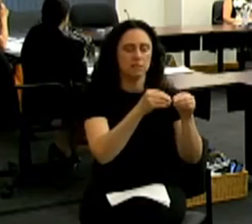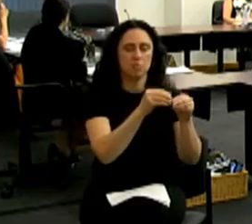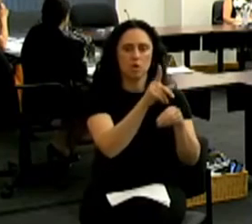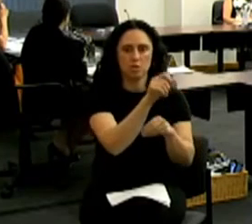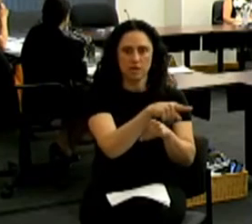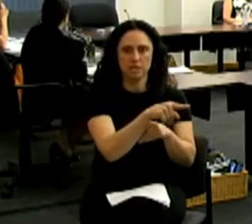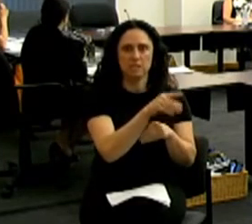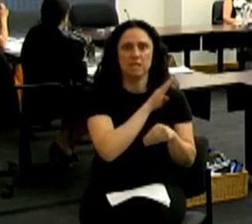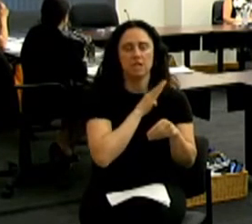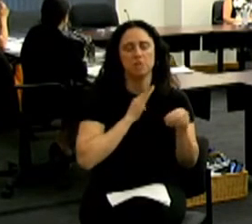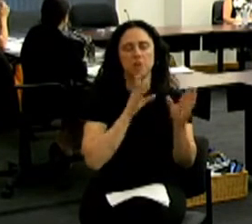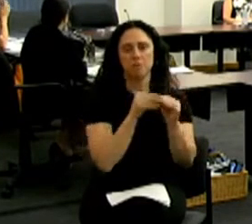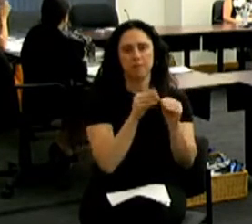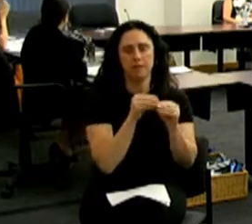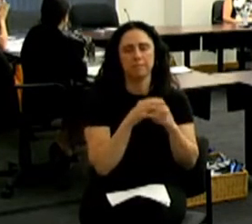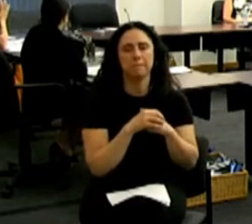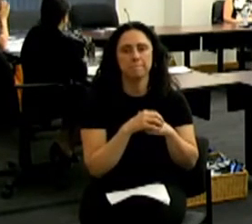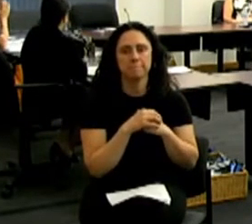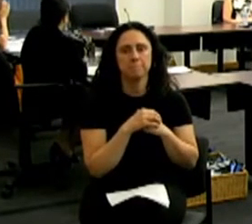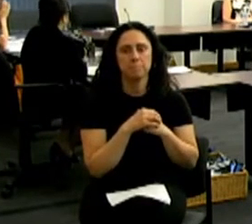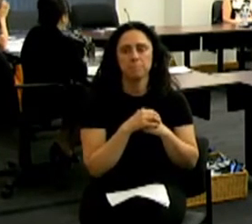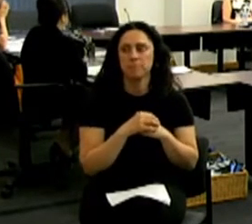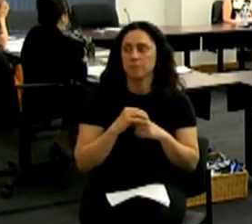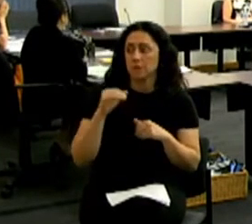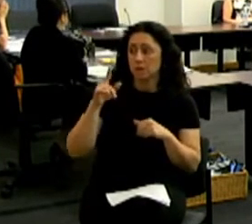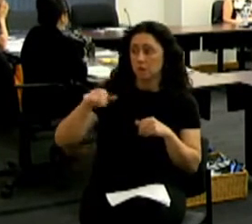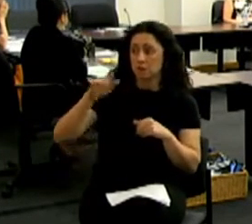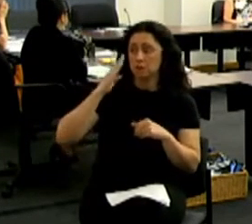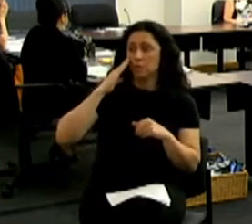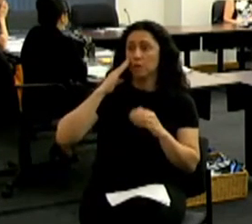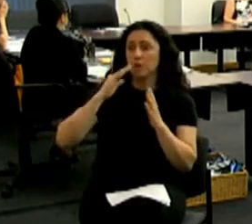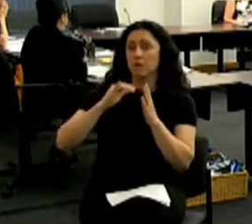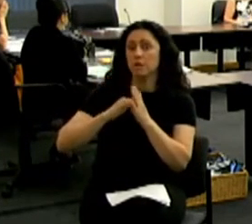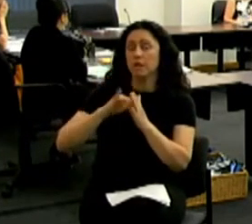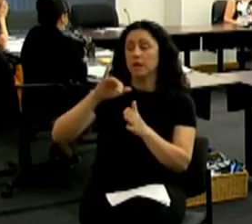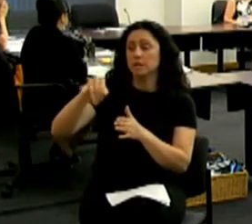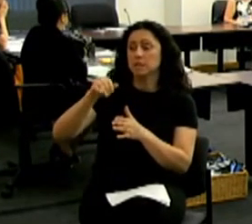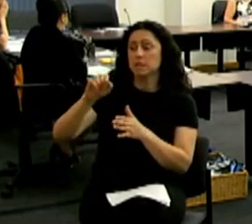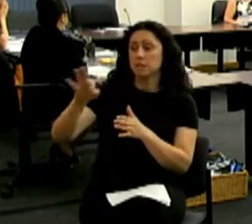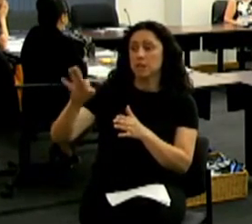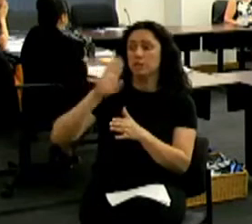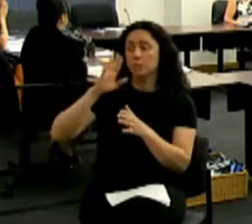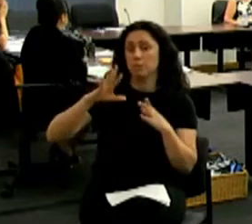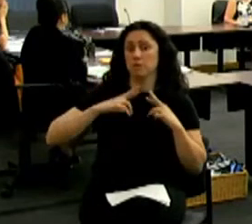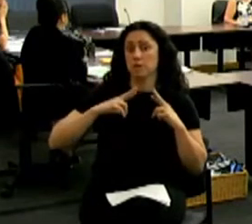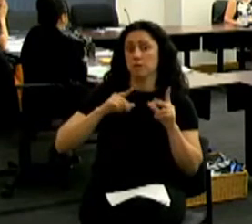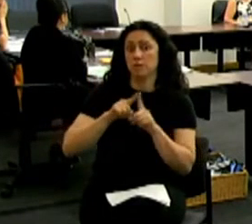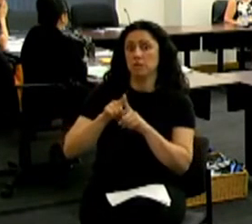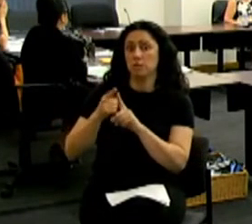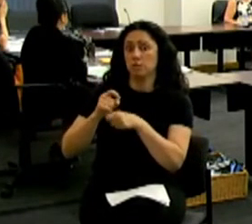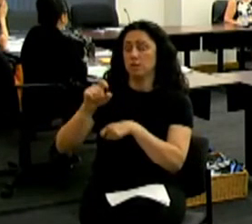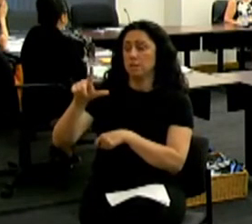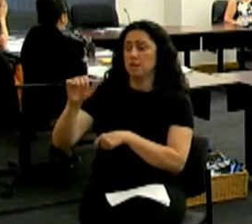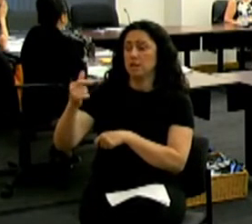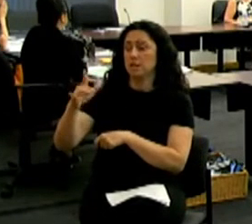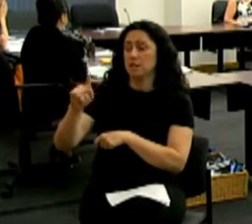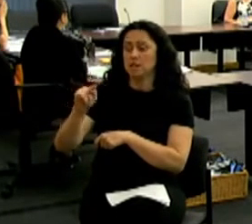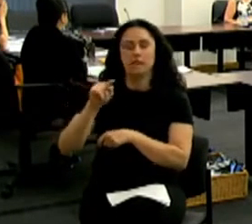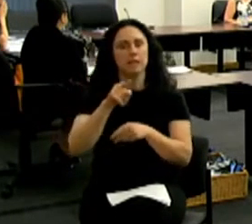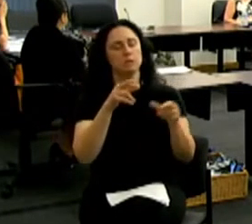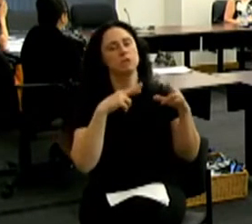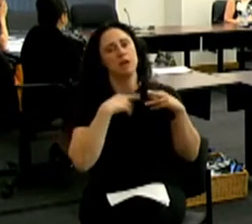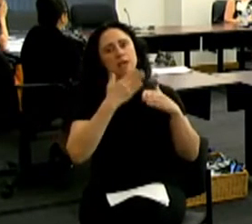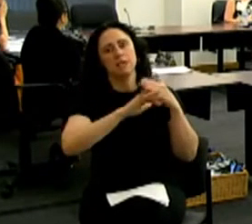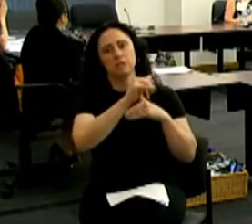at the board meeting. So. Right. And are you guys aware that Jeff is going to be retiring too from Leggett? He's retiring in the end of